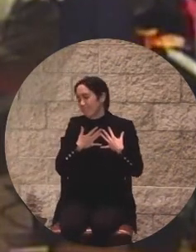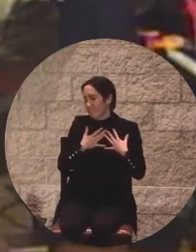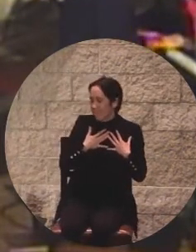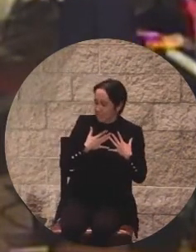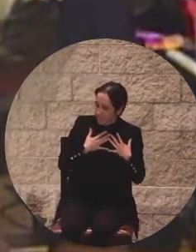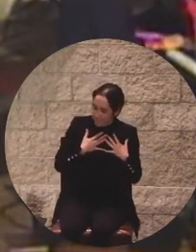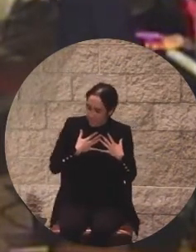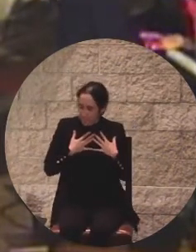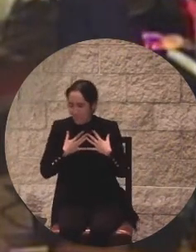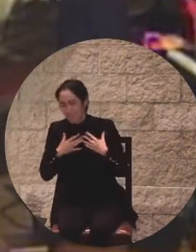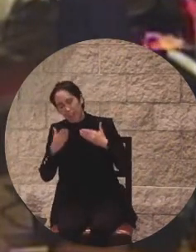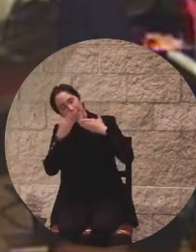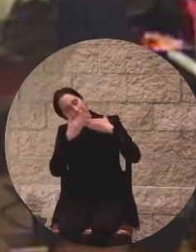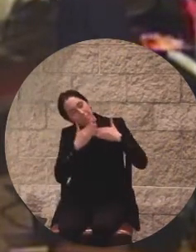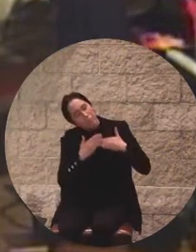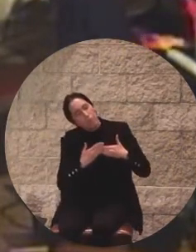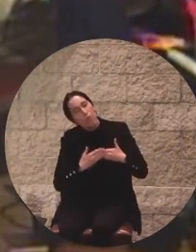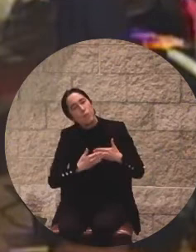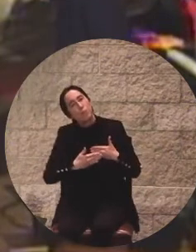light.